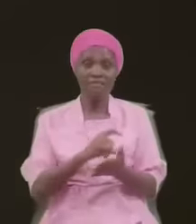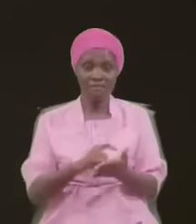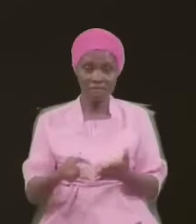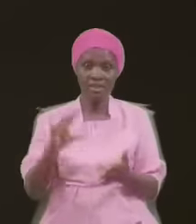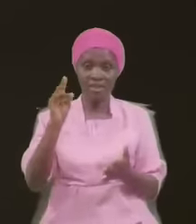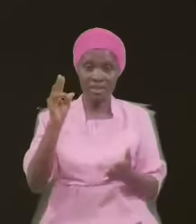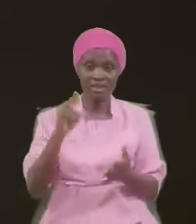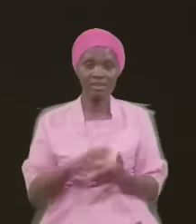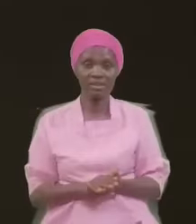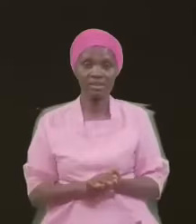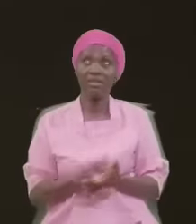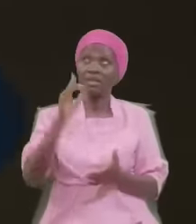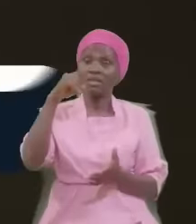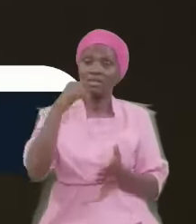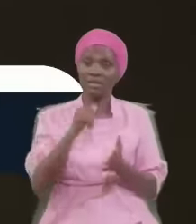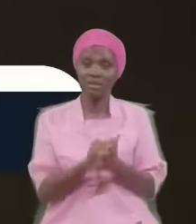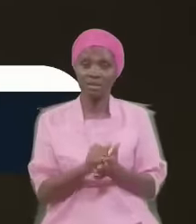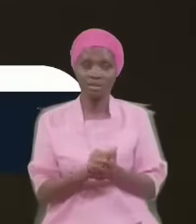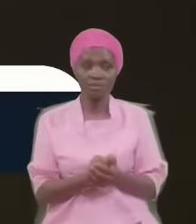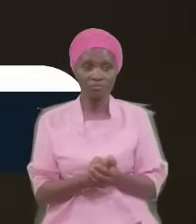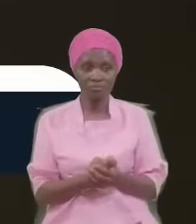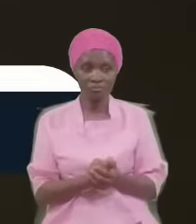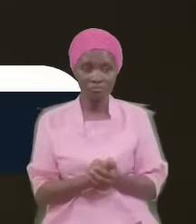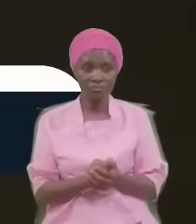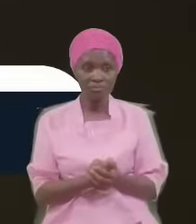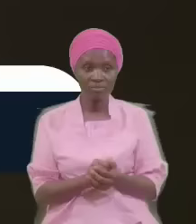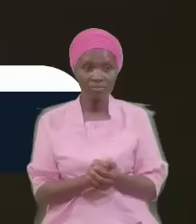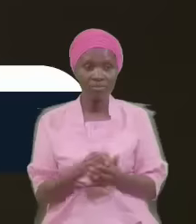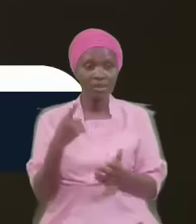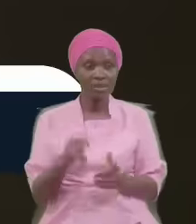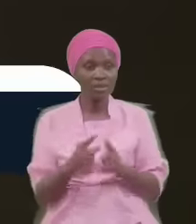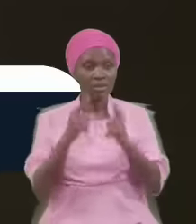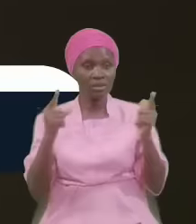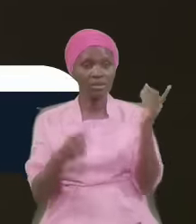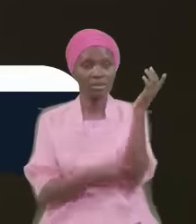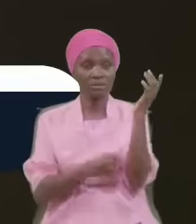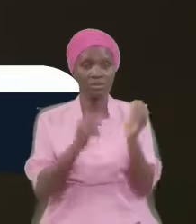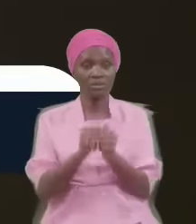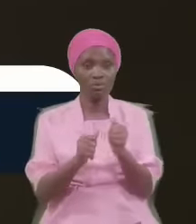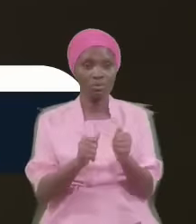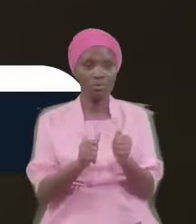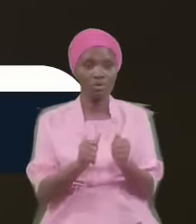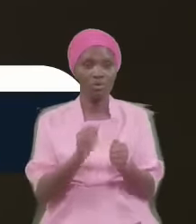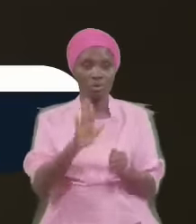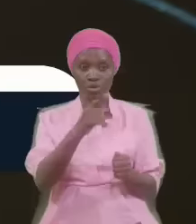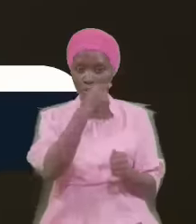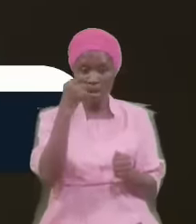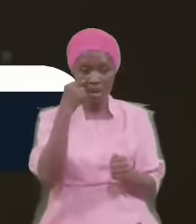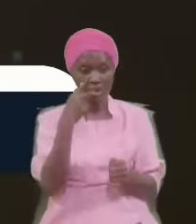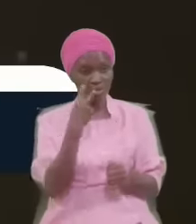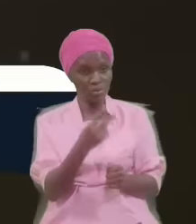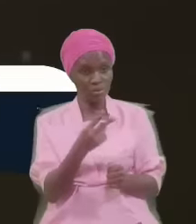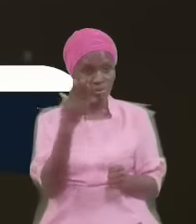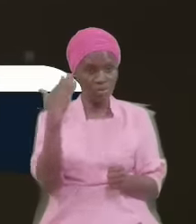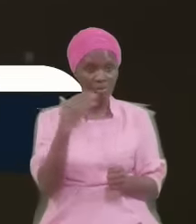19, it says, the great temptations which thine eyes saw, and the signs